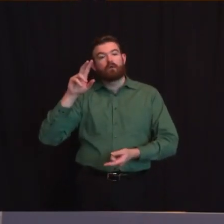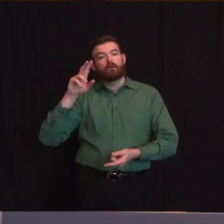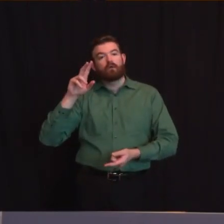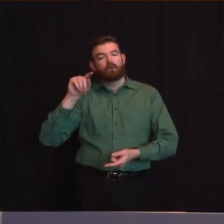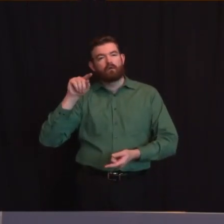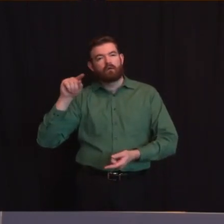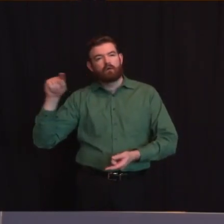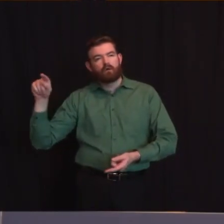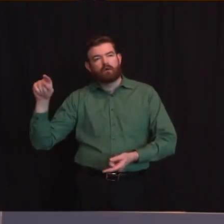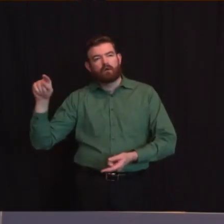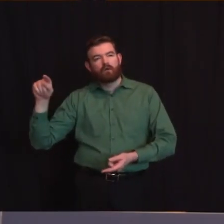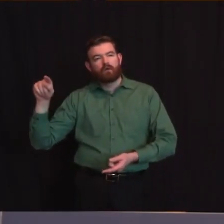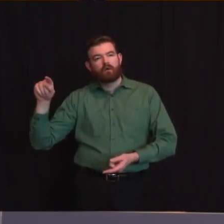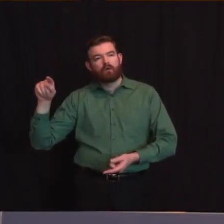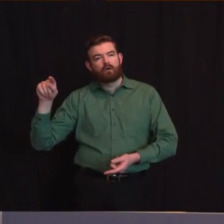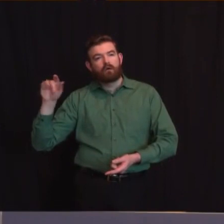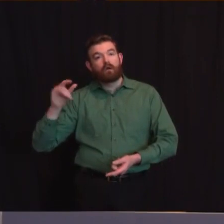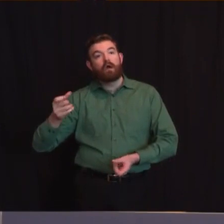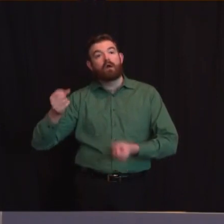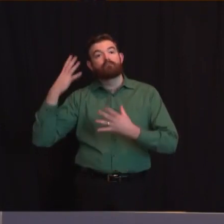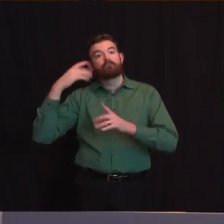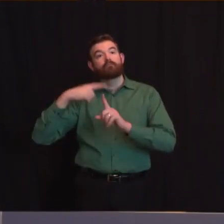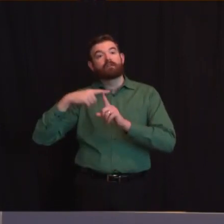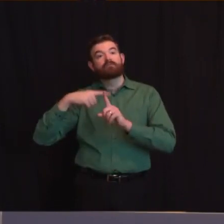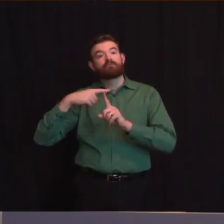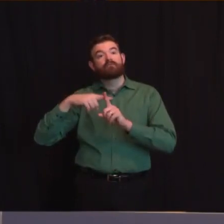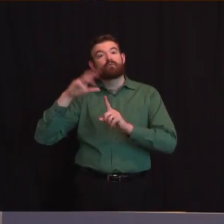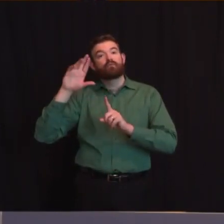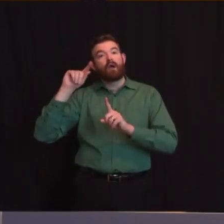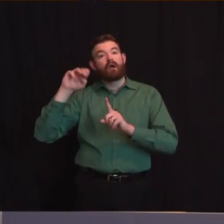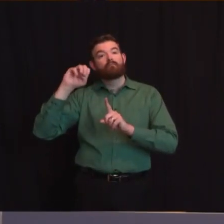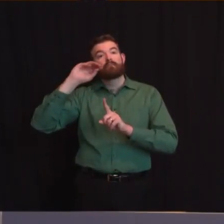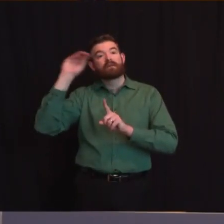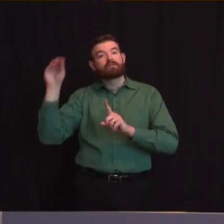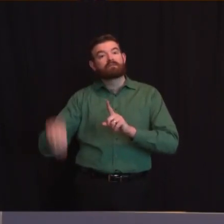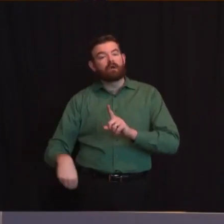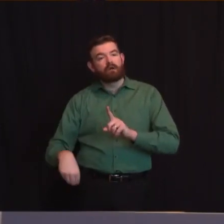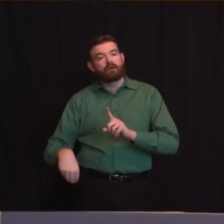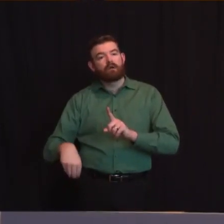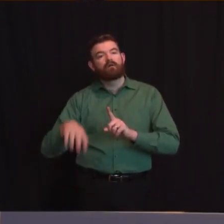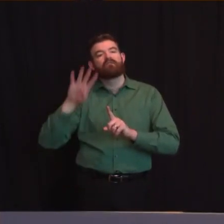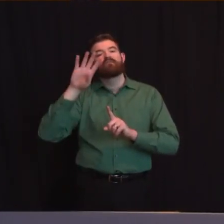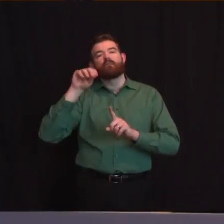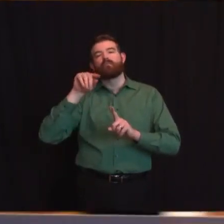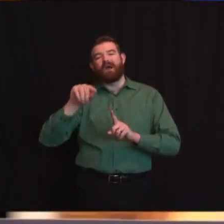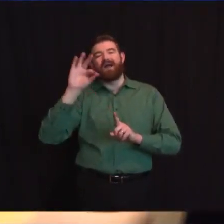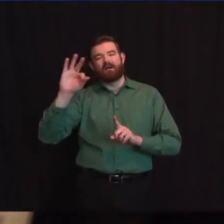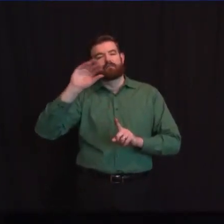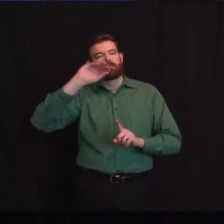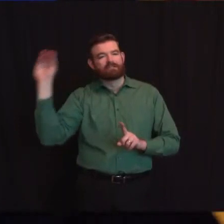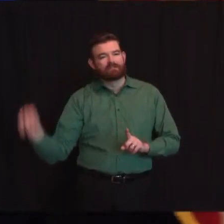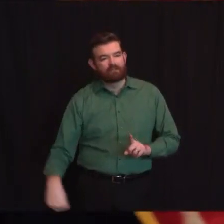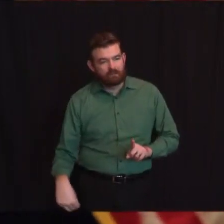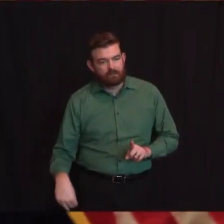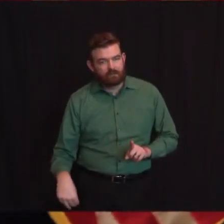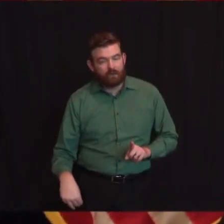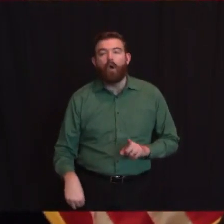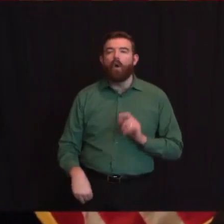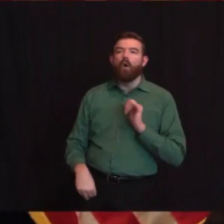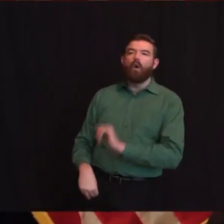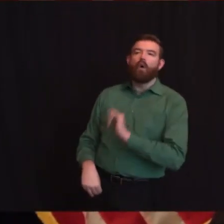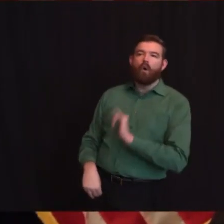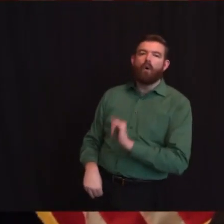95,982 have tested positive, for a positivity rate overall of 40.9%. Well said, and as Ed